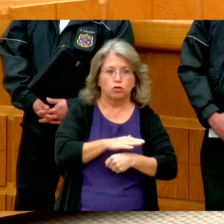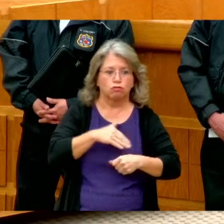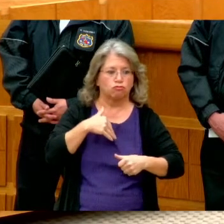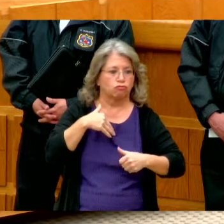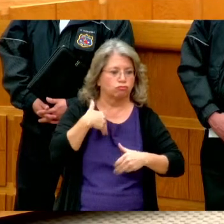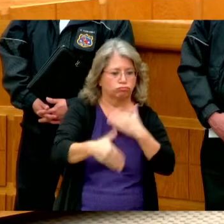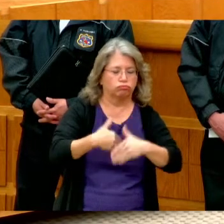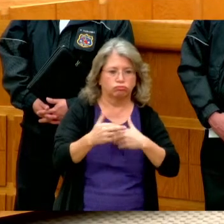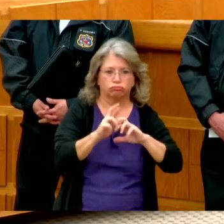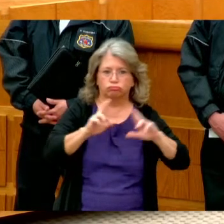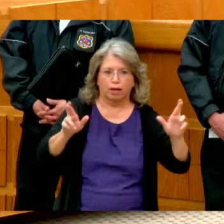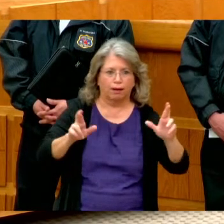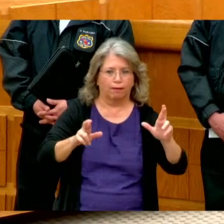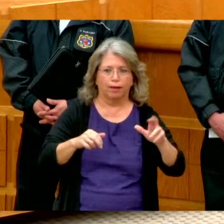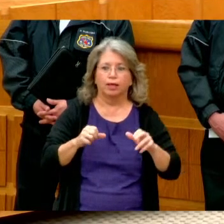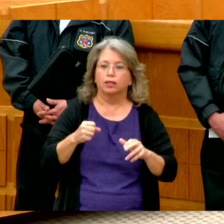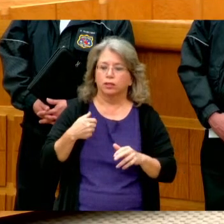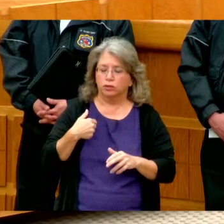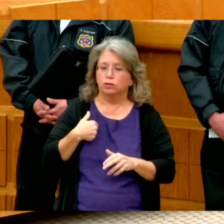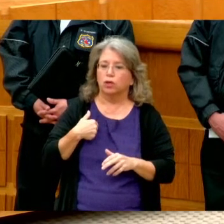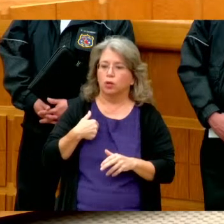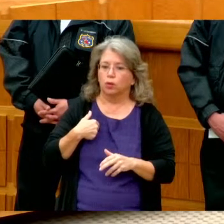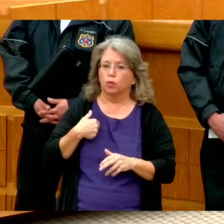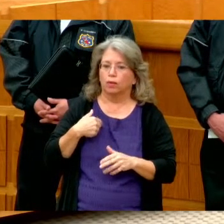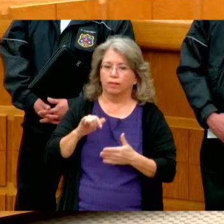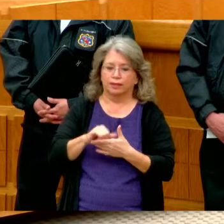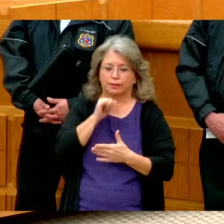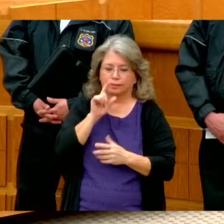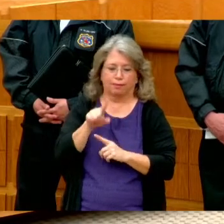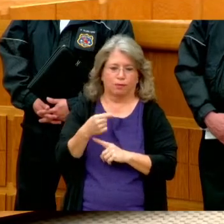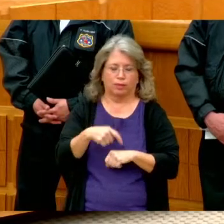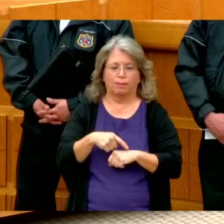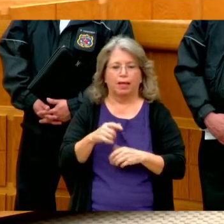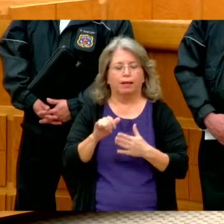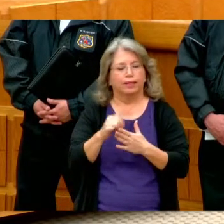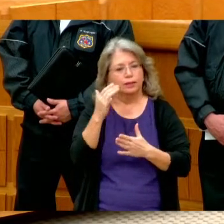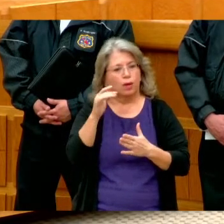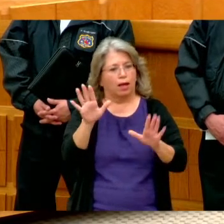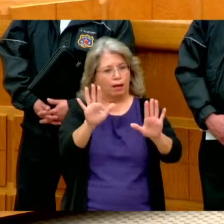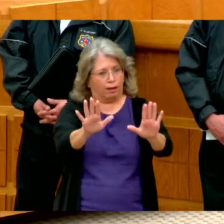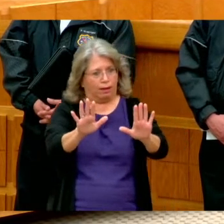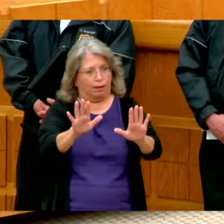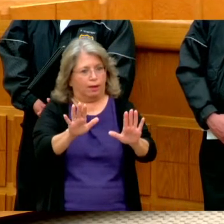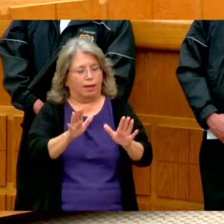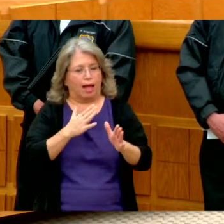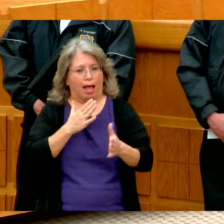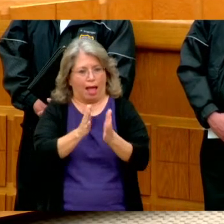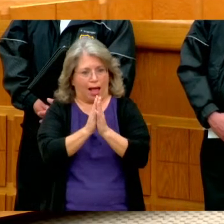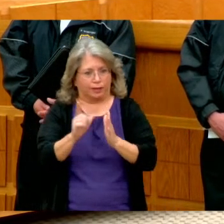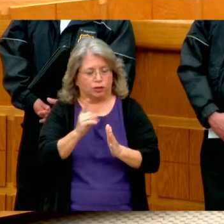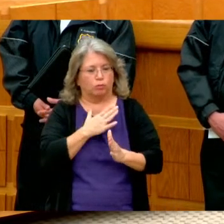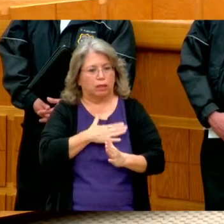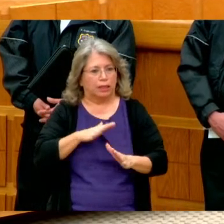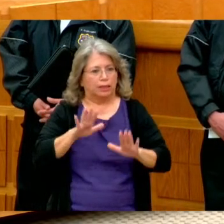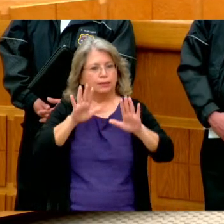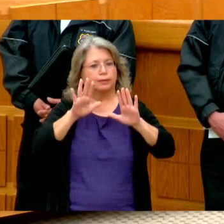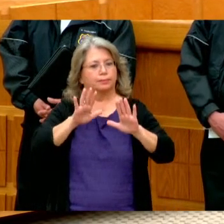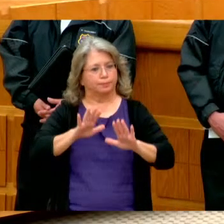be our only, which is why we want people to take that deep breath and say, it's coming,